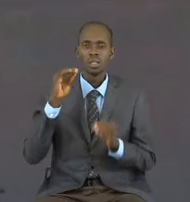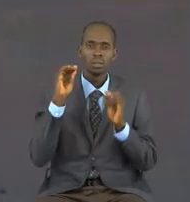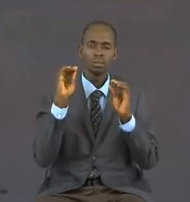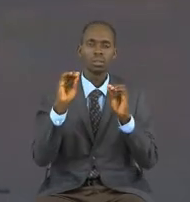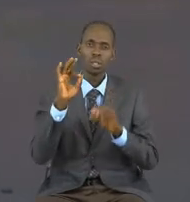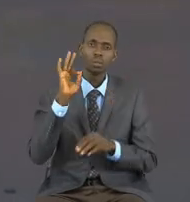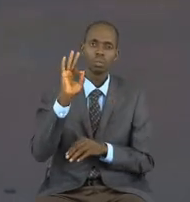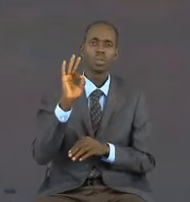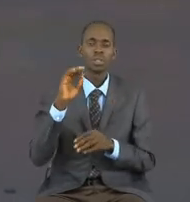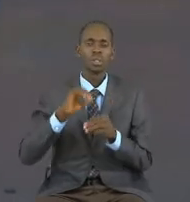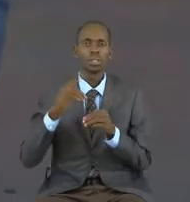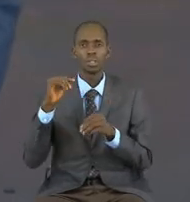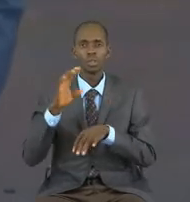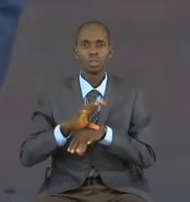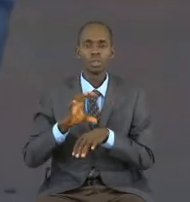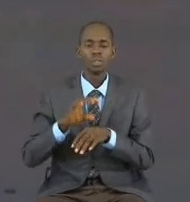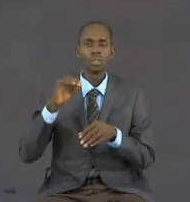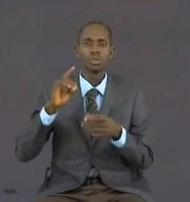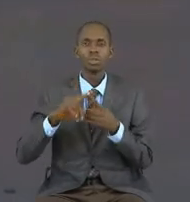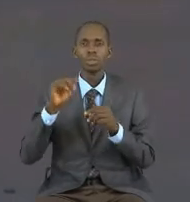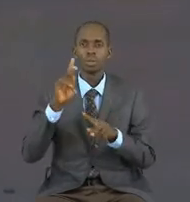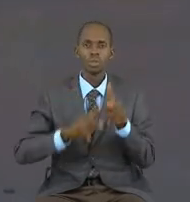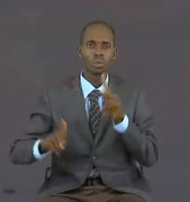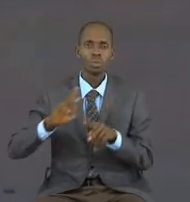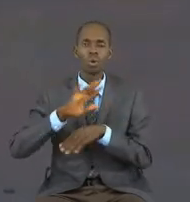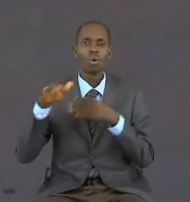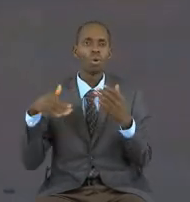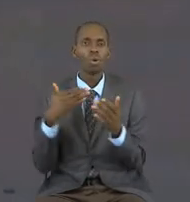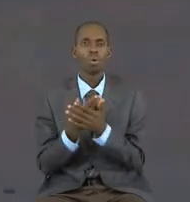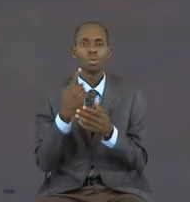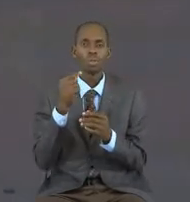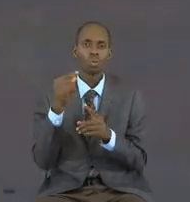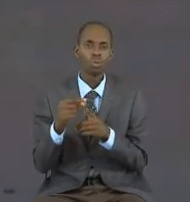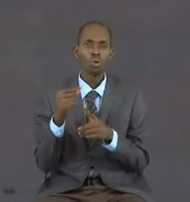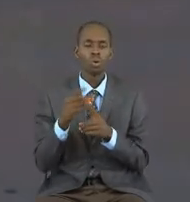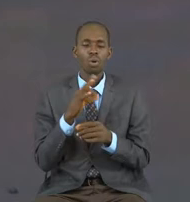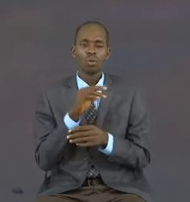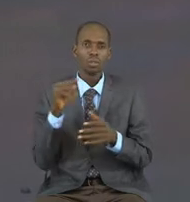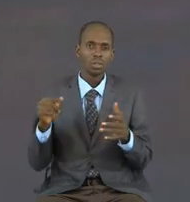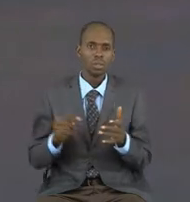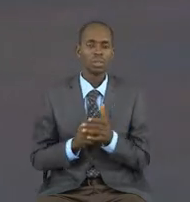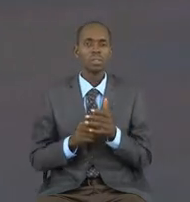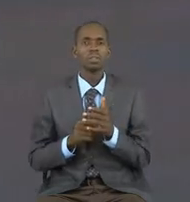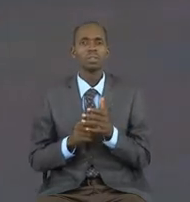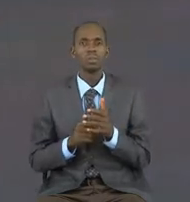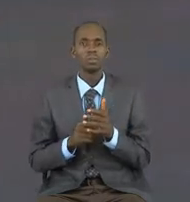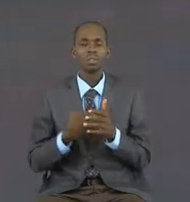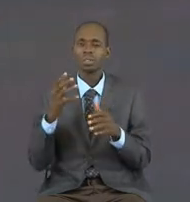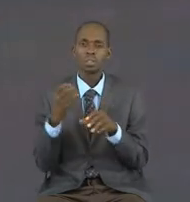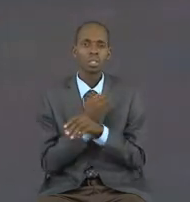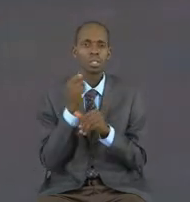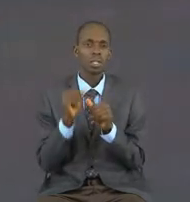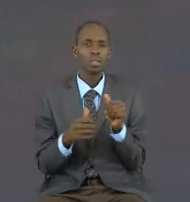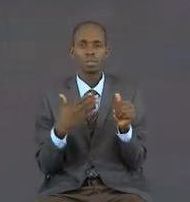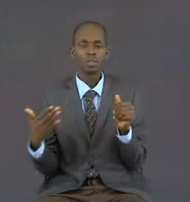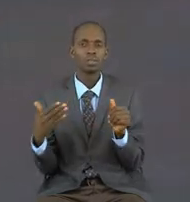people all the words of this life. All the words Take everything, the word, and go and speak